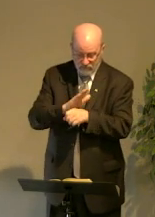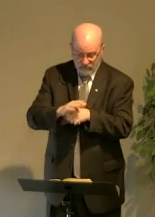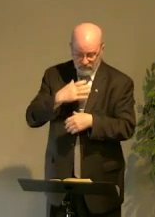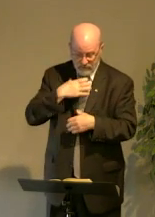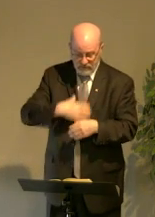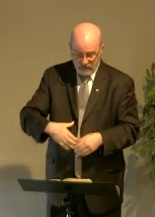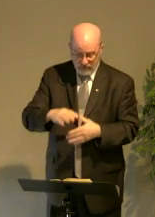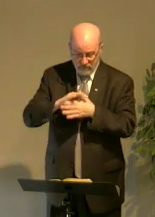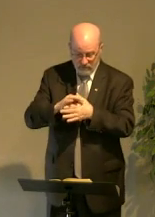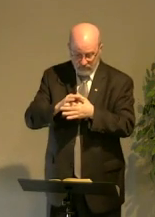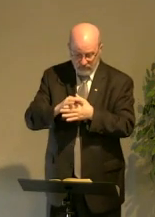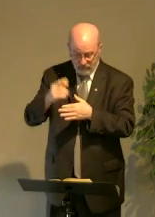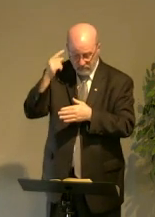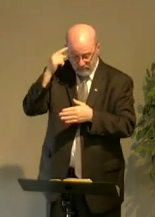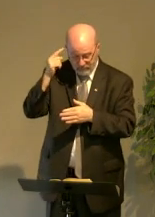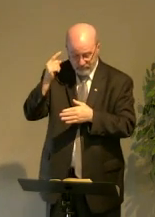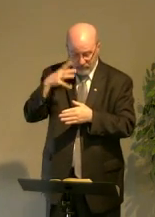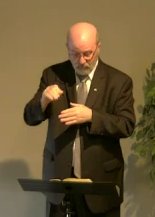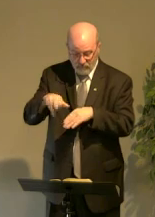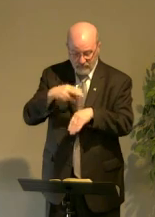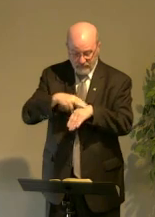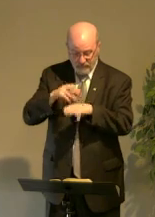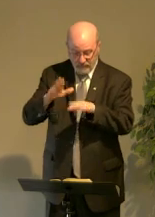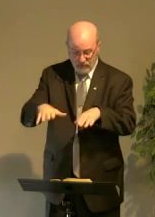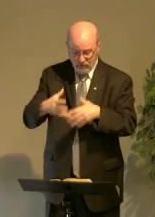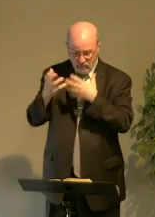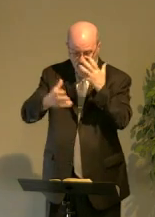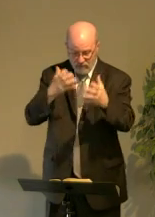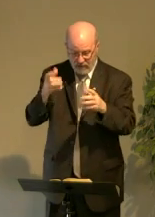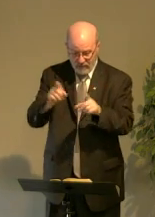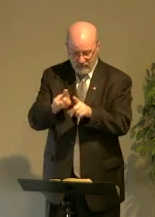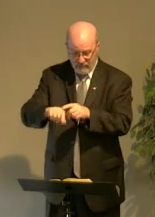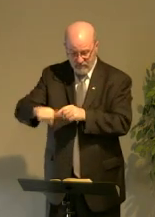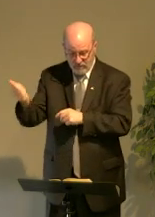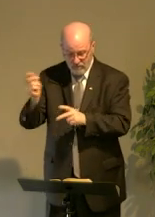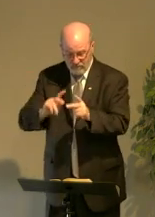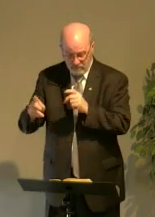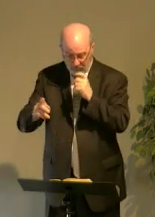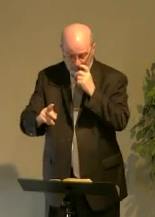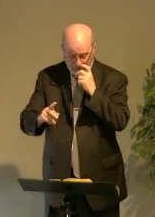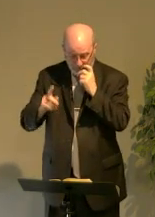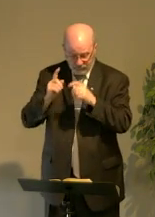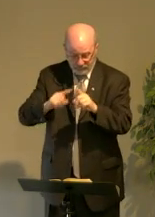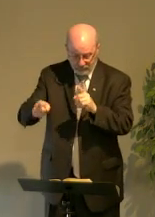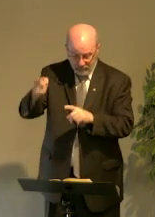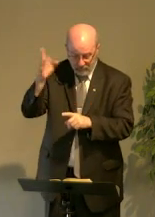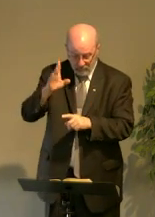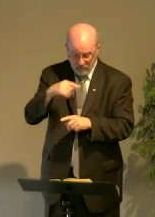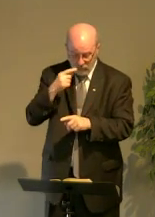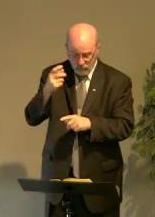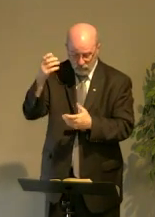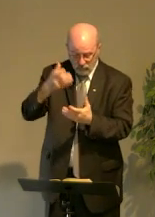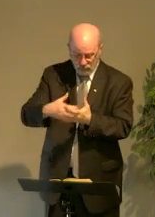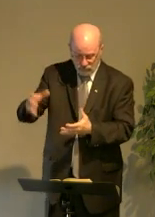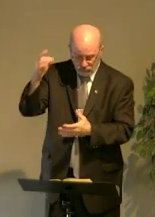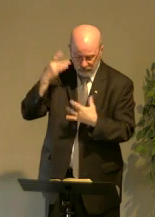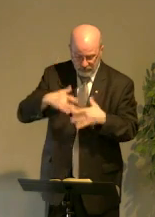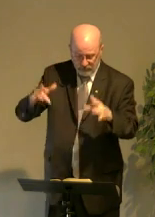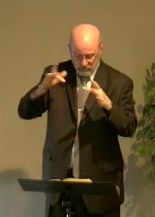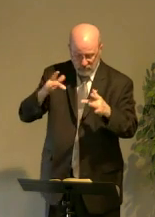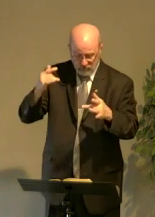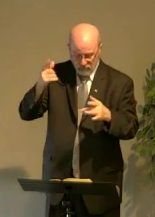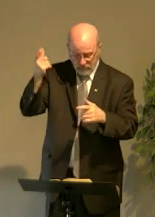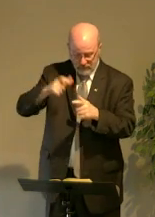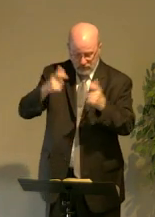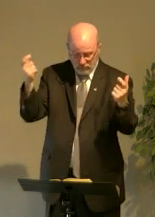the desires of the flesh and of the mind, and were by nature the children of wrath, even as others. But God, who is rich in mercy,